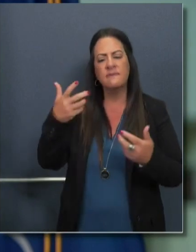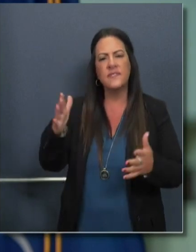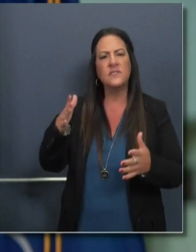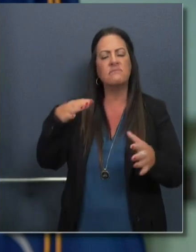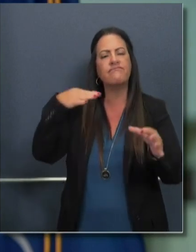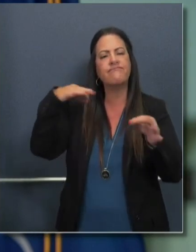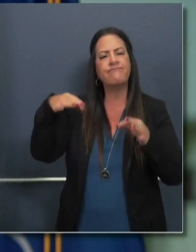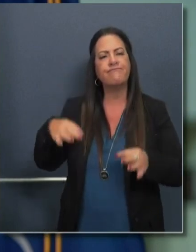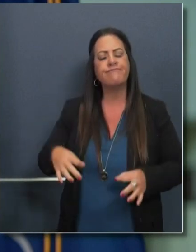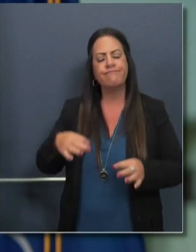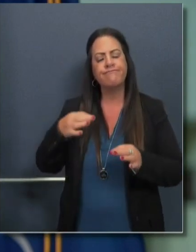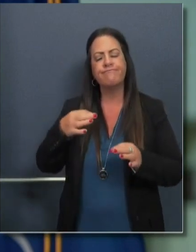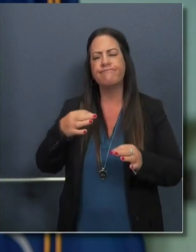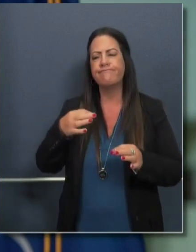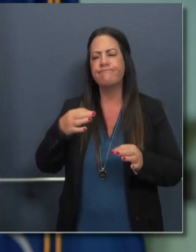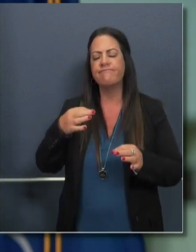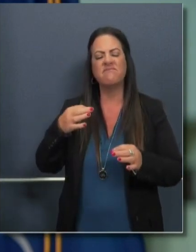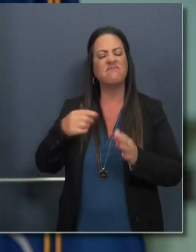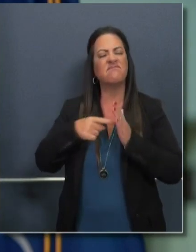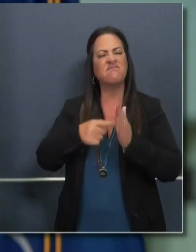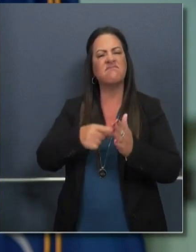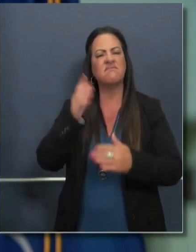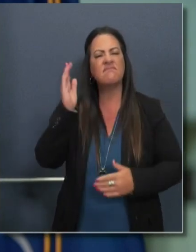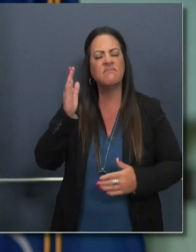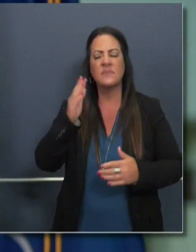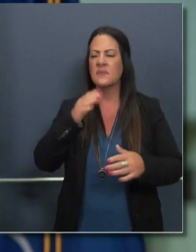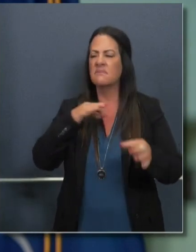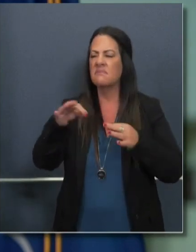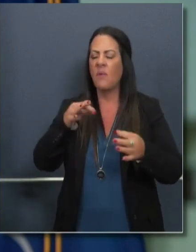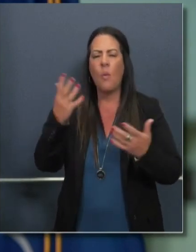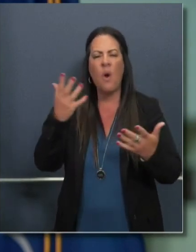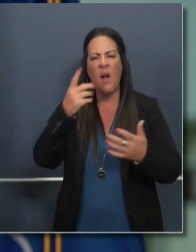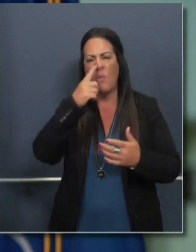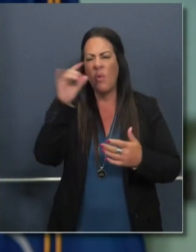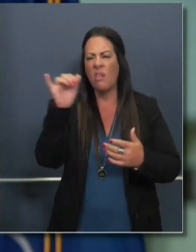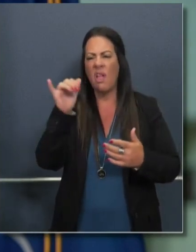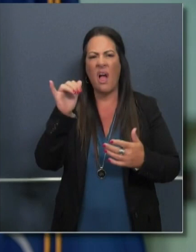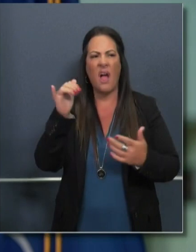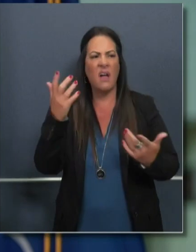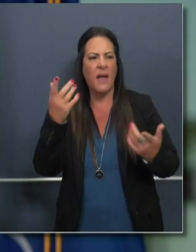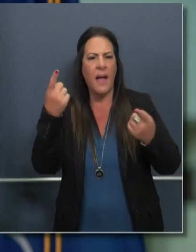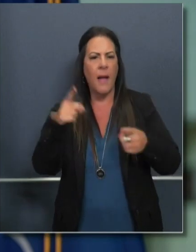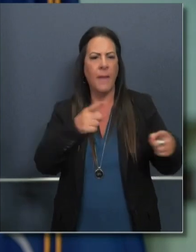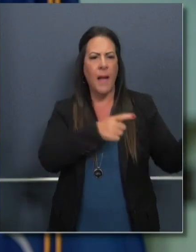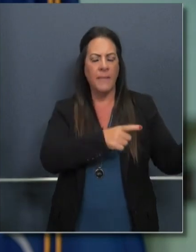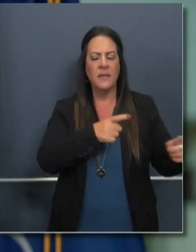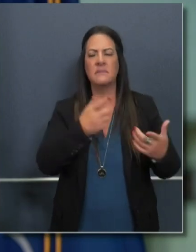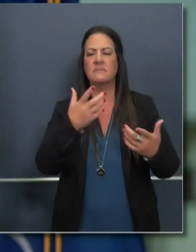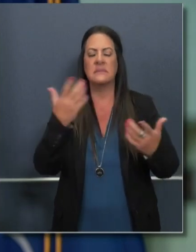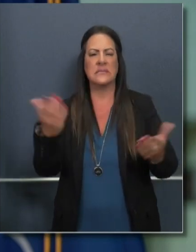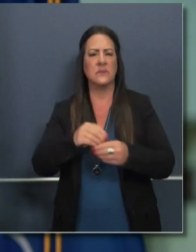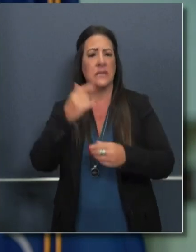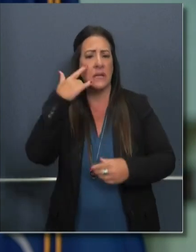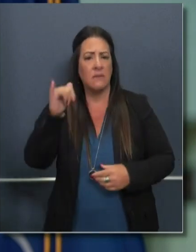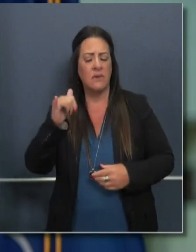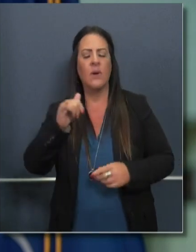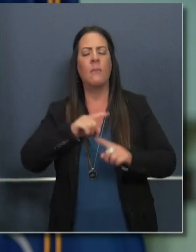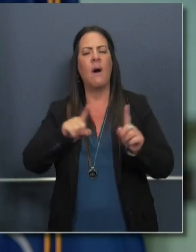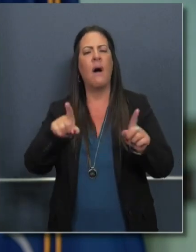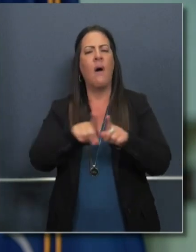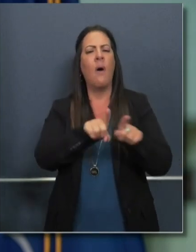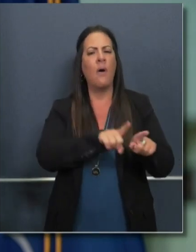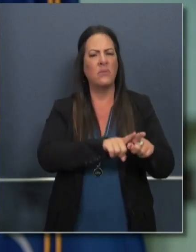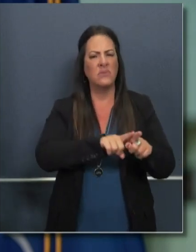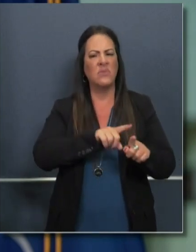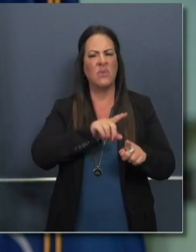a comprehensive presentation some of the trend lines that are becoming headlines, not just here in the state of California, but all